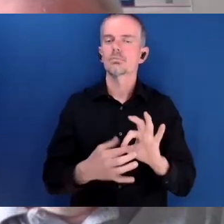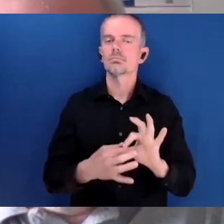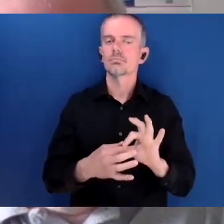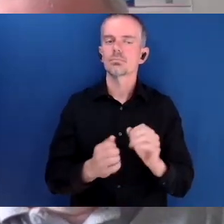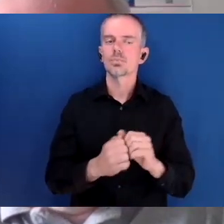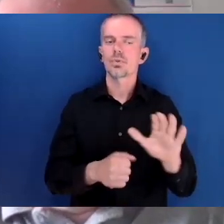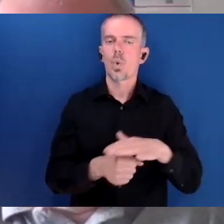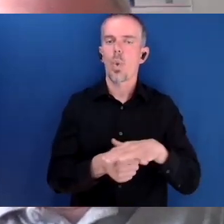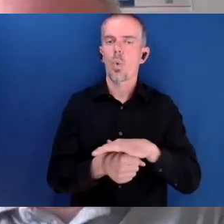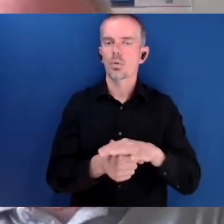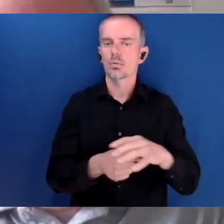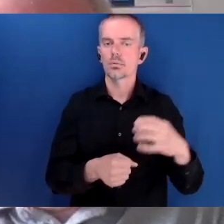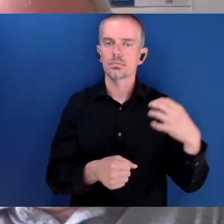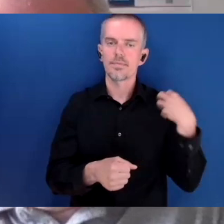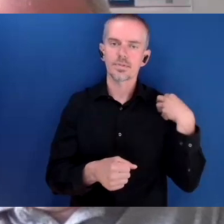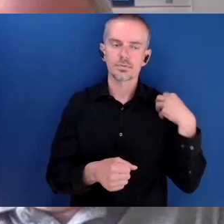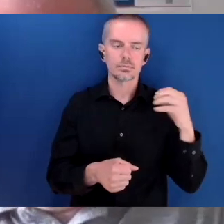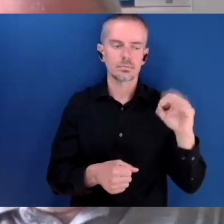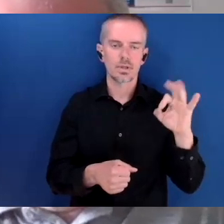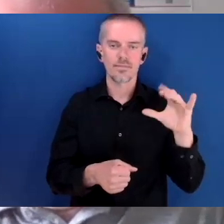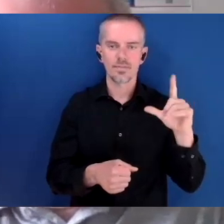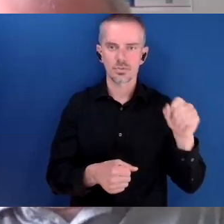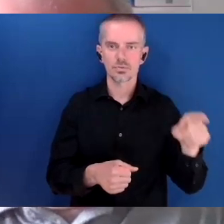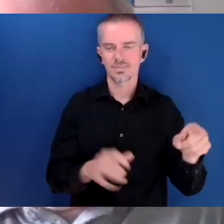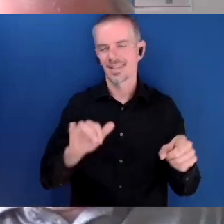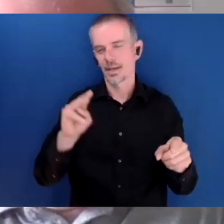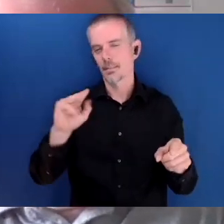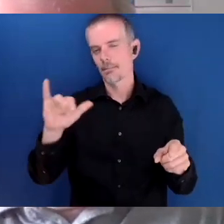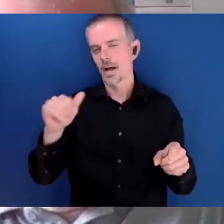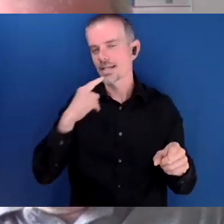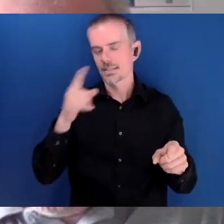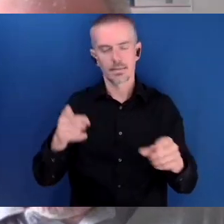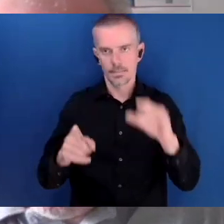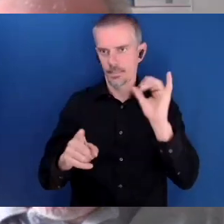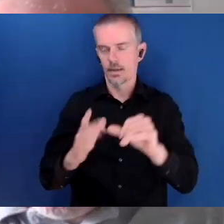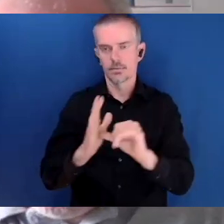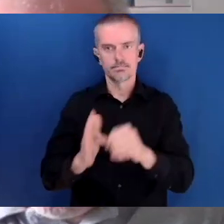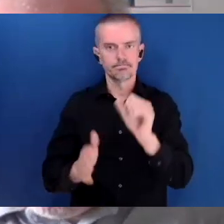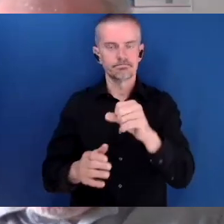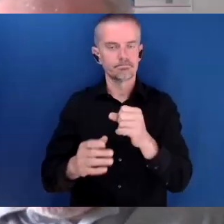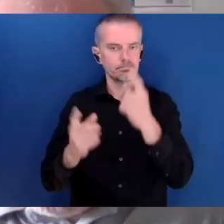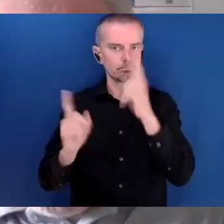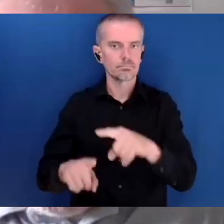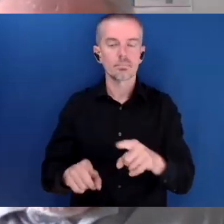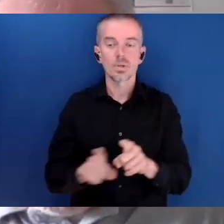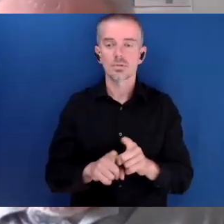officials. I think that really is mirroring what Maya had indicated earlier. I would actually like to invite my